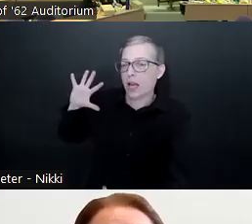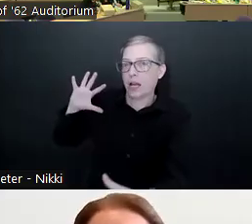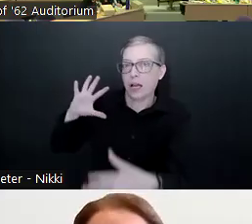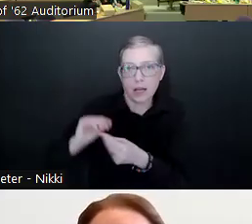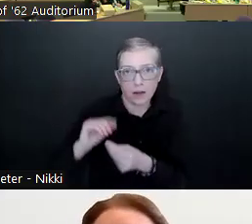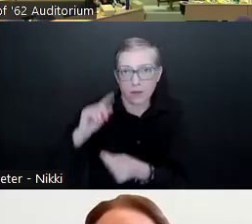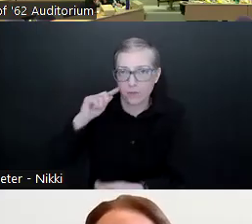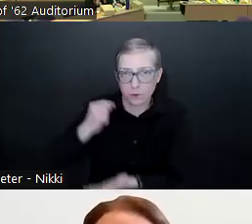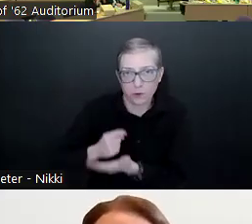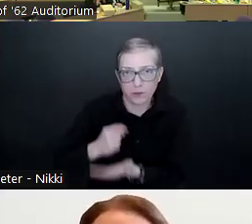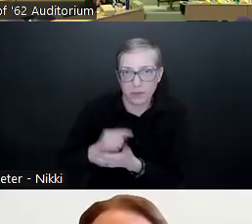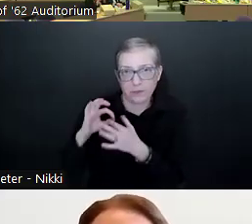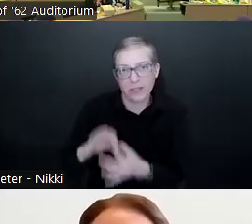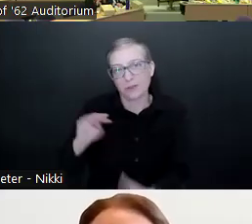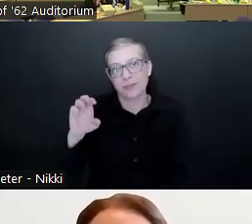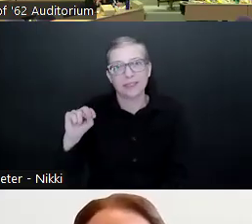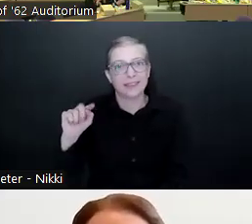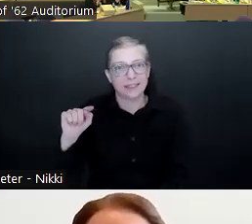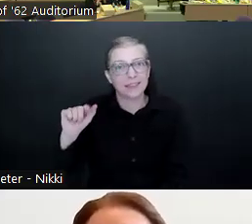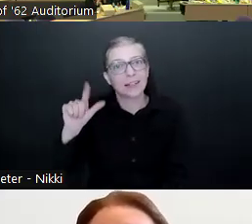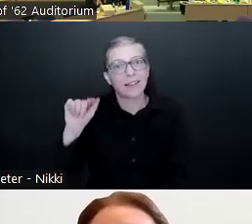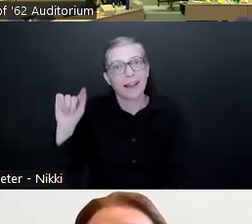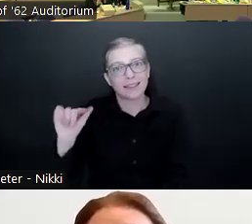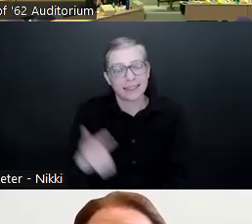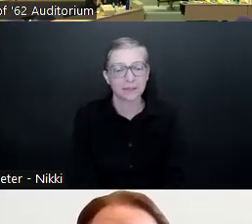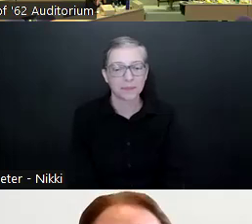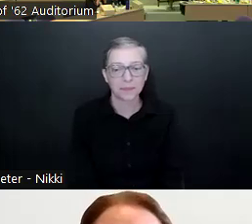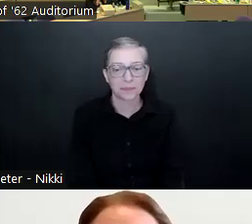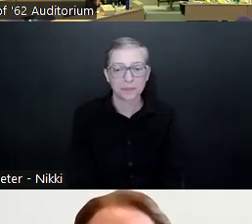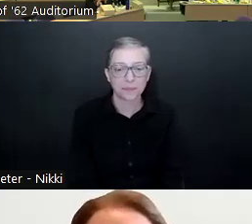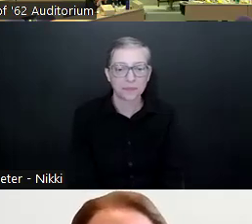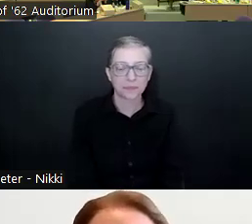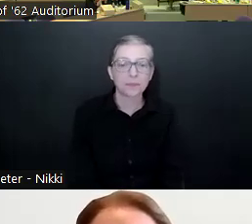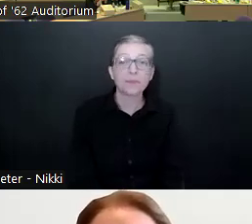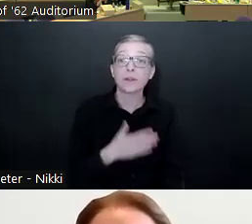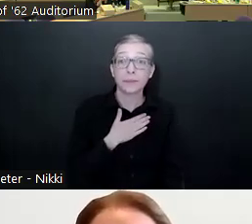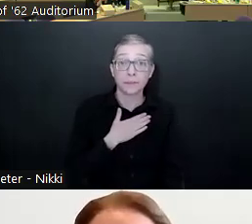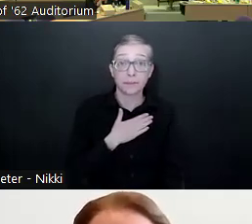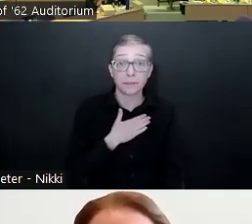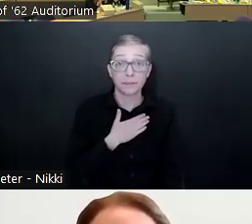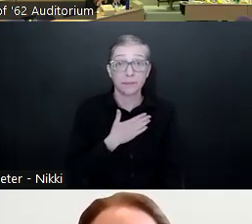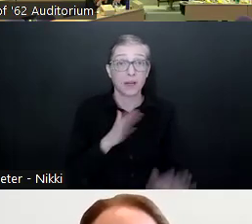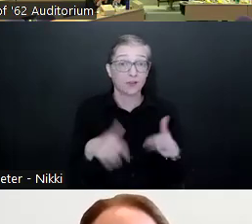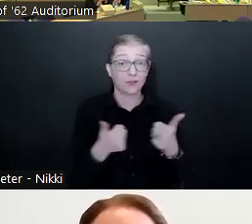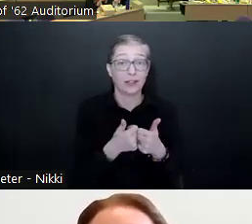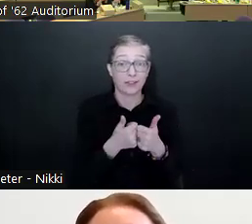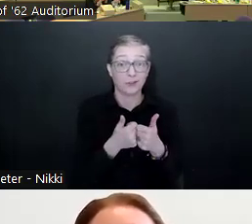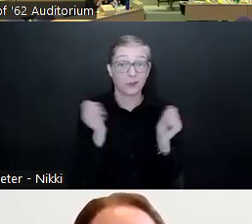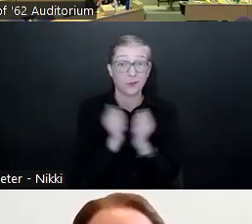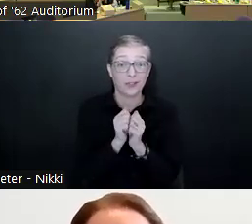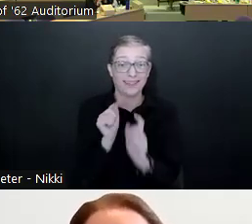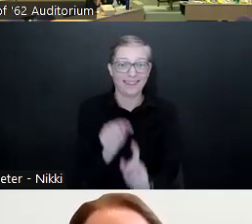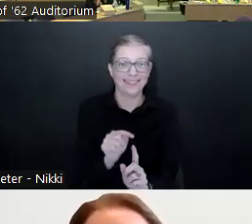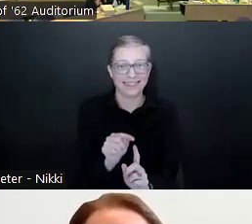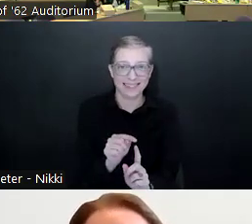thus far. My own challenge in mentalizing